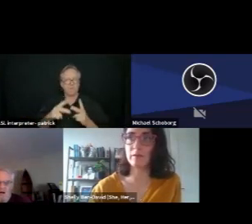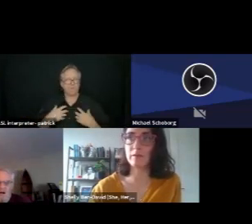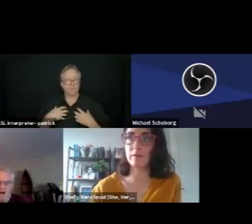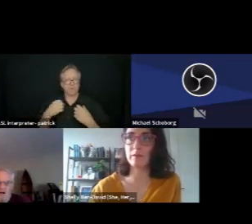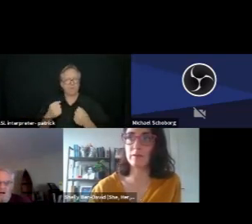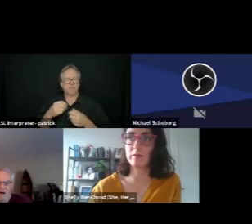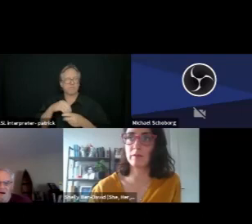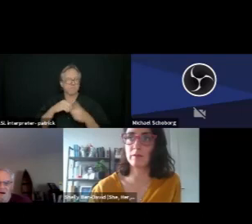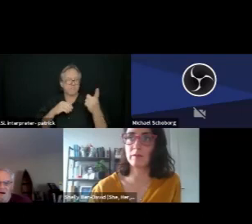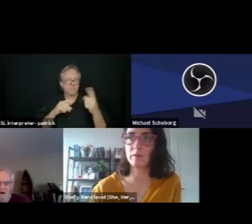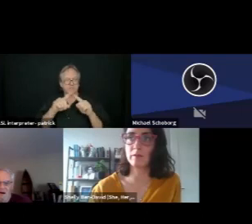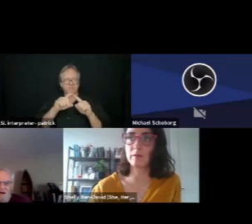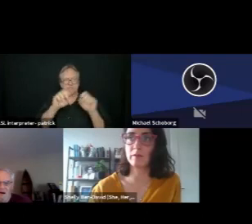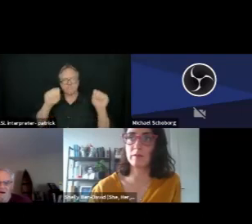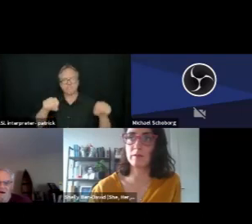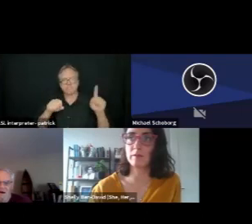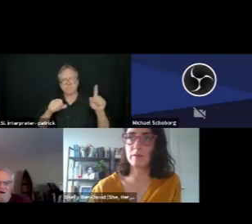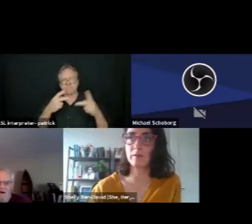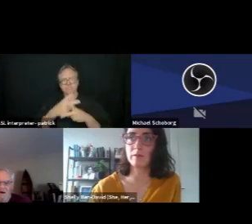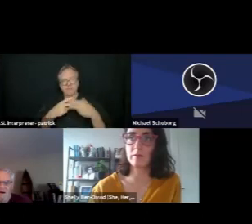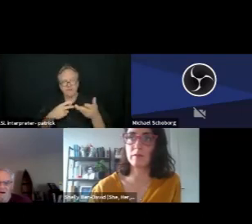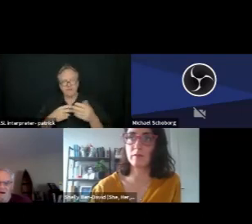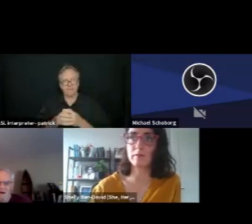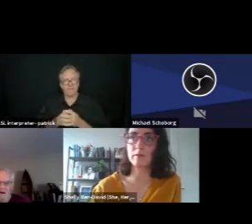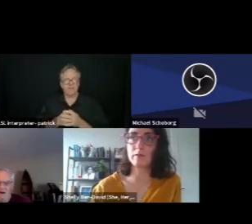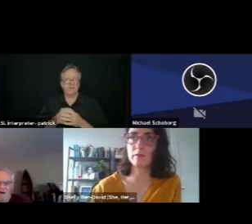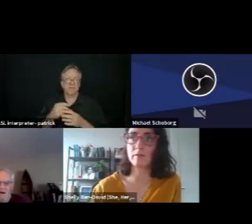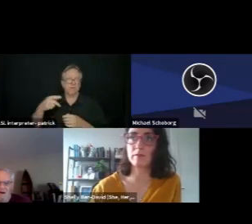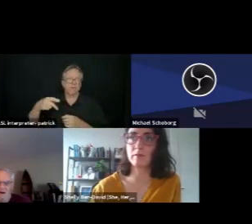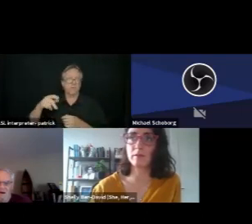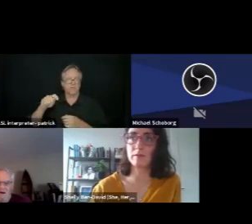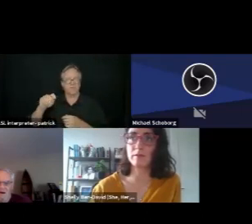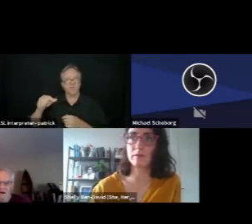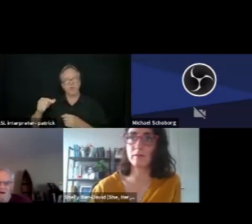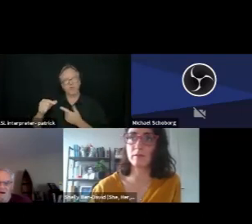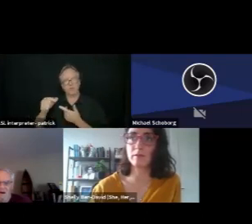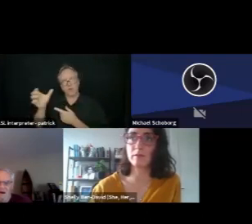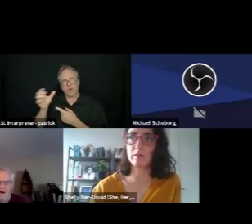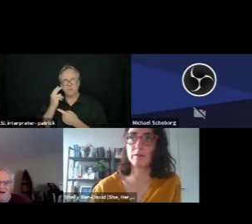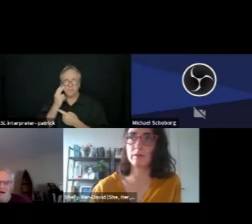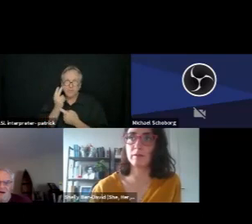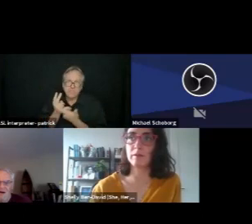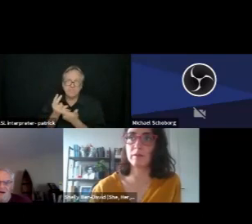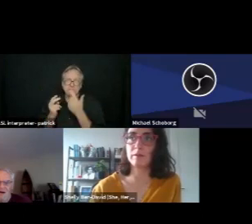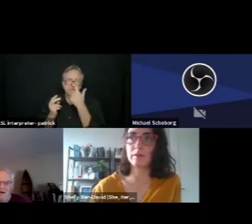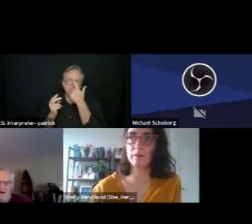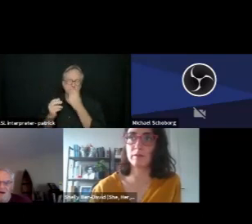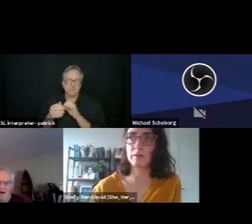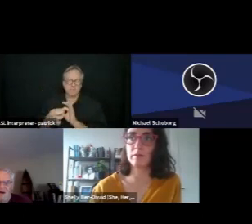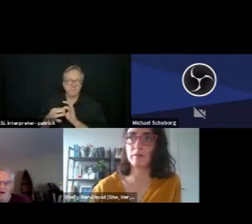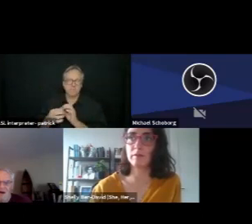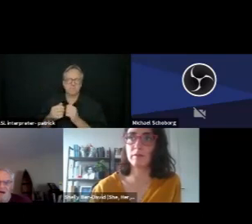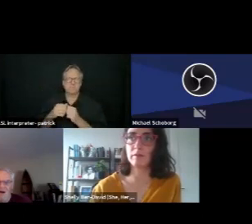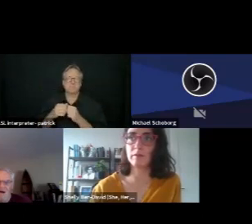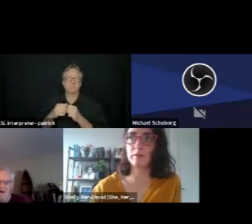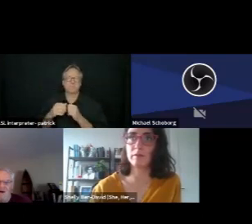of care. And kind of like, I guess, the post-traumatic growth concept, you also see this, co-optation of the